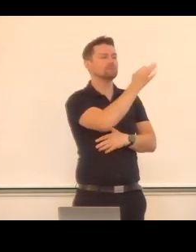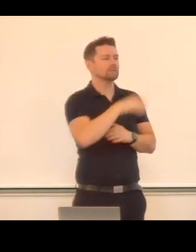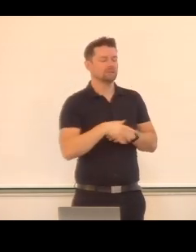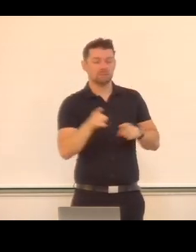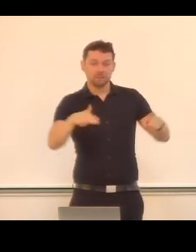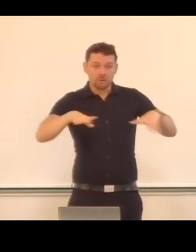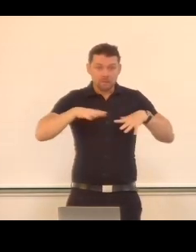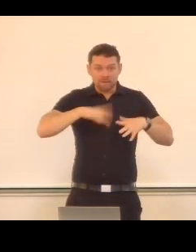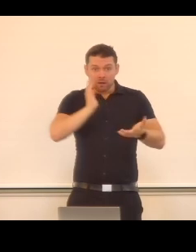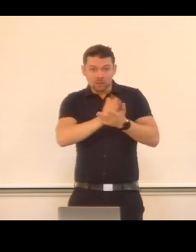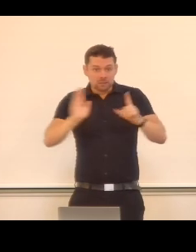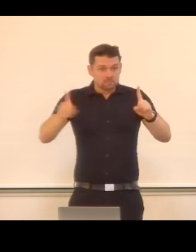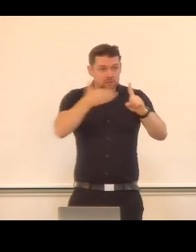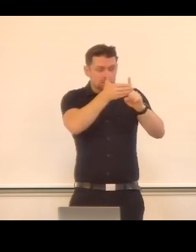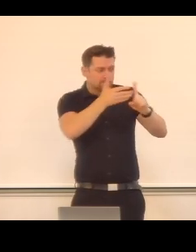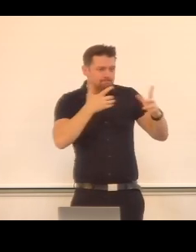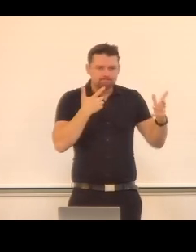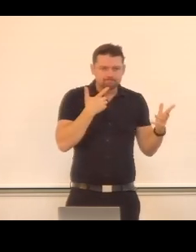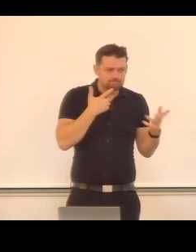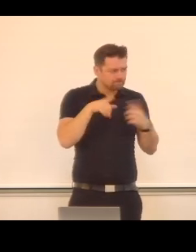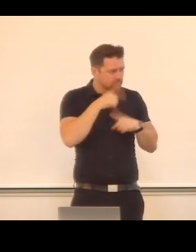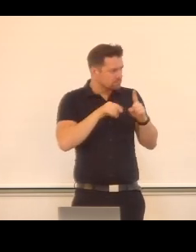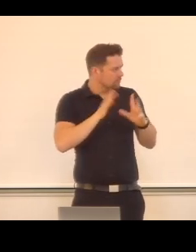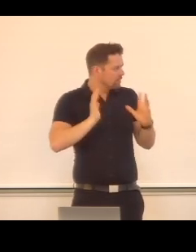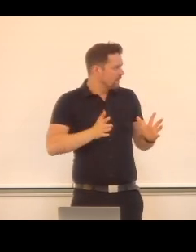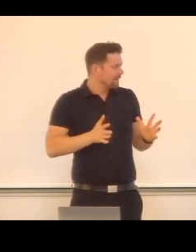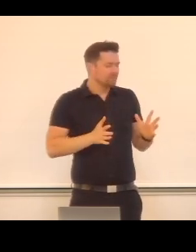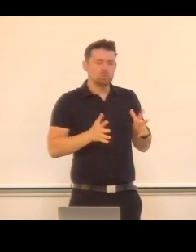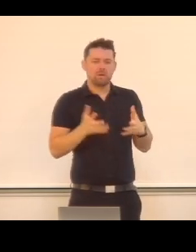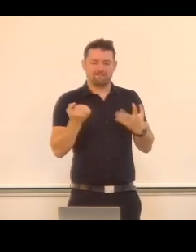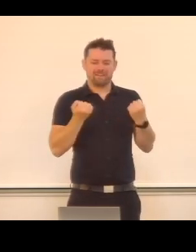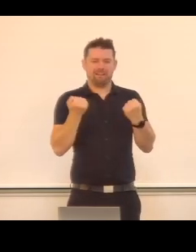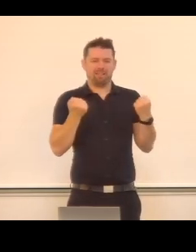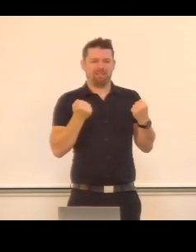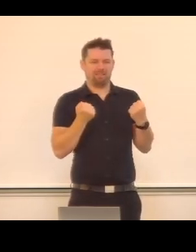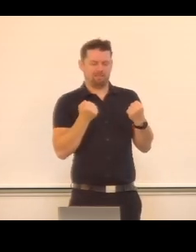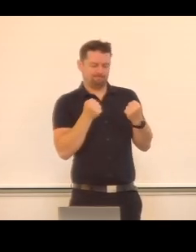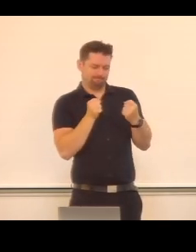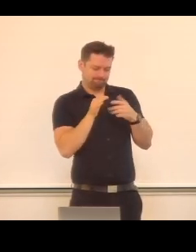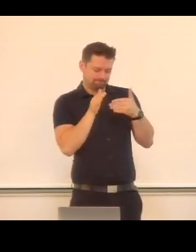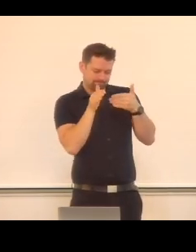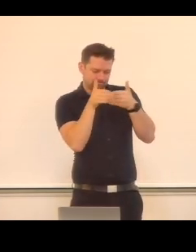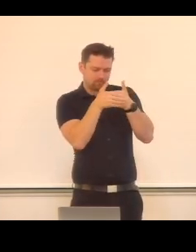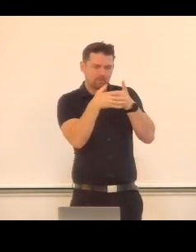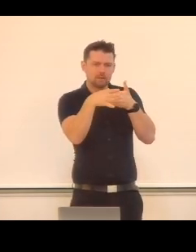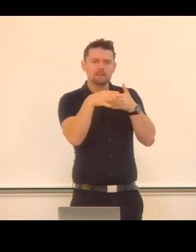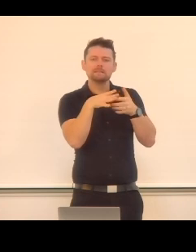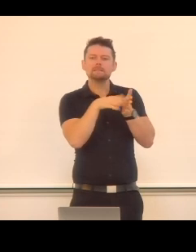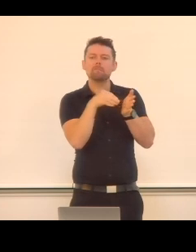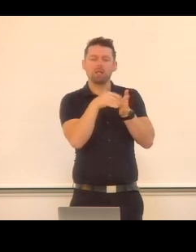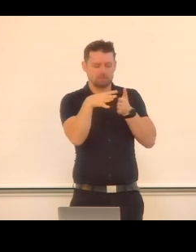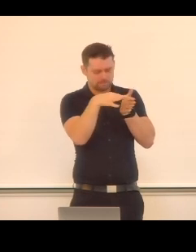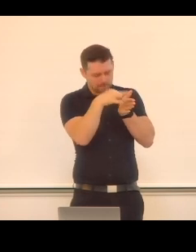preparing for the mission where we're going to be taking a vehicle around close to the surface, picking up samples off the